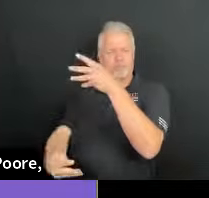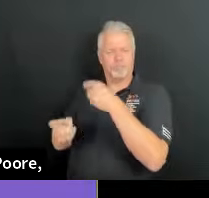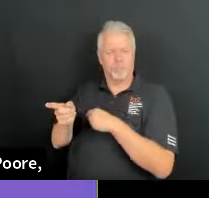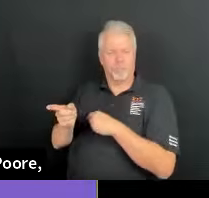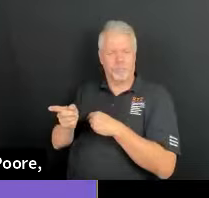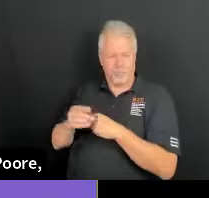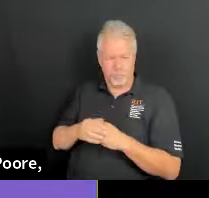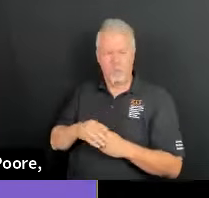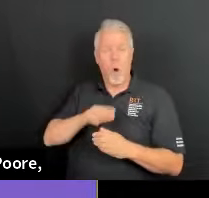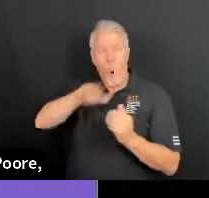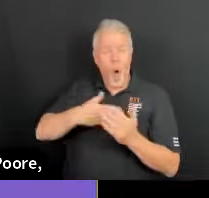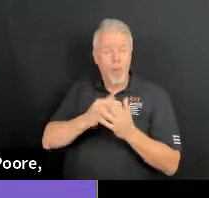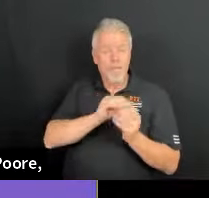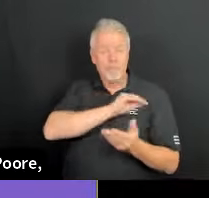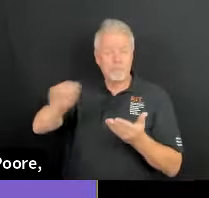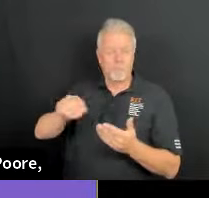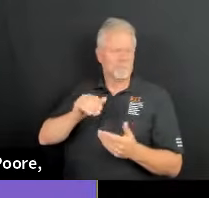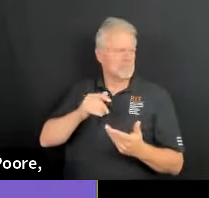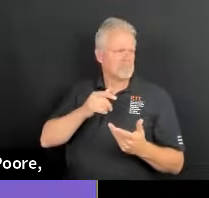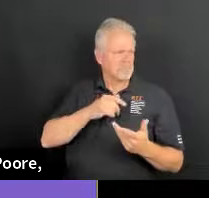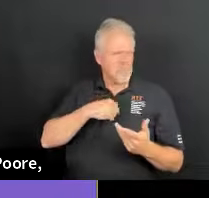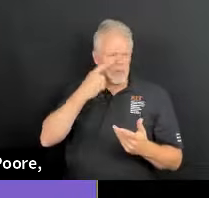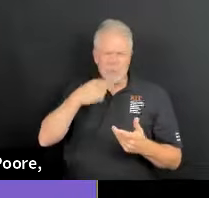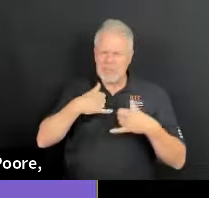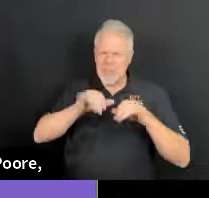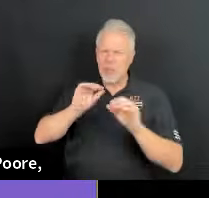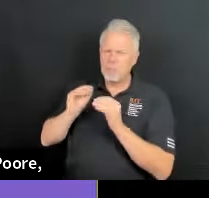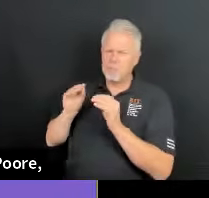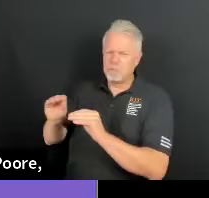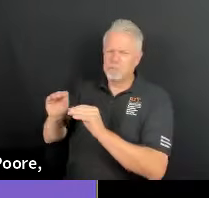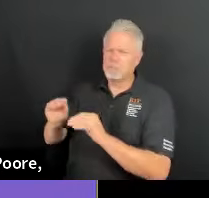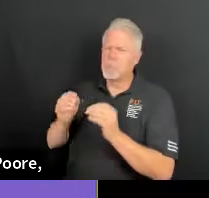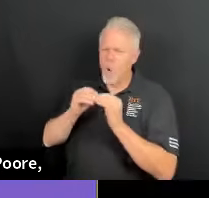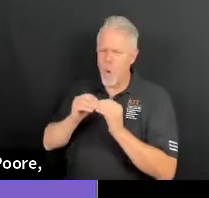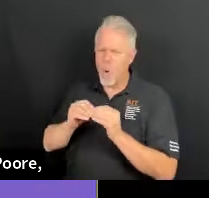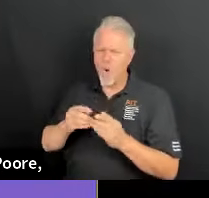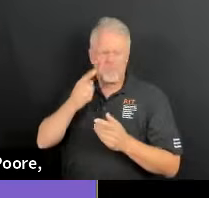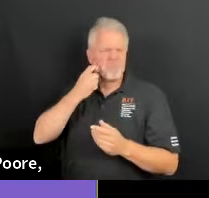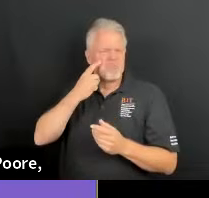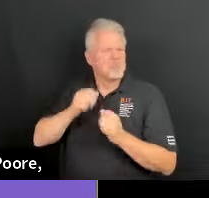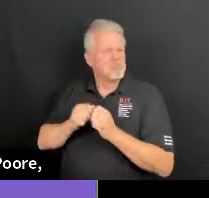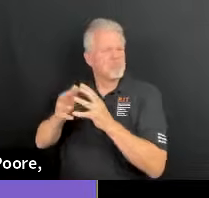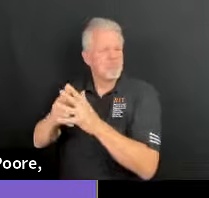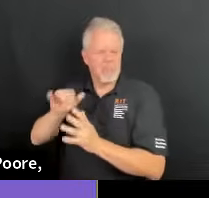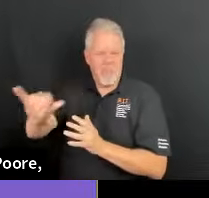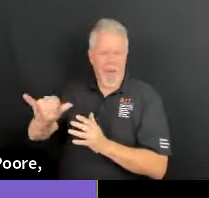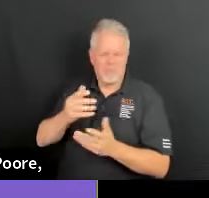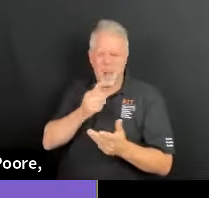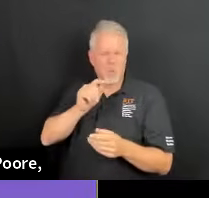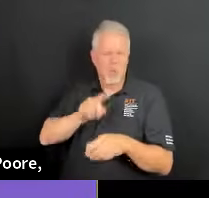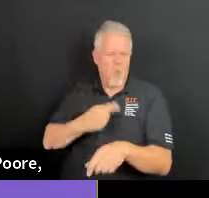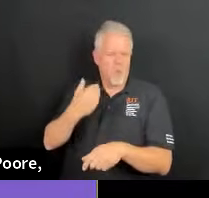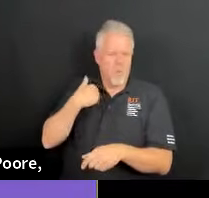you're there, you can see a list of NA and AA meetings. I think we are still feeding into that